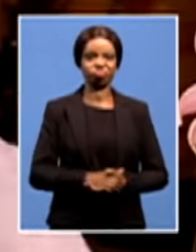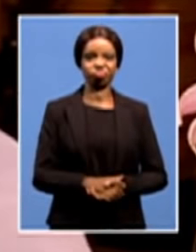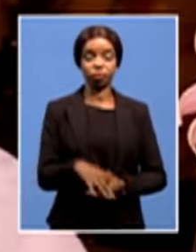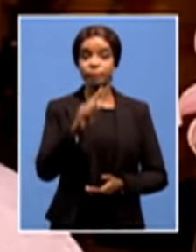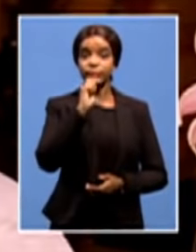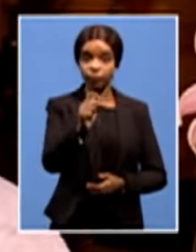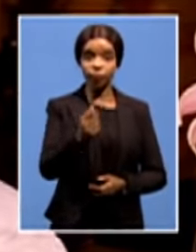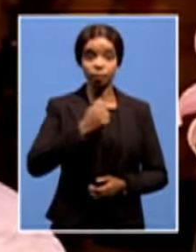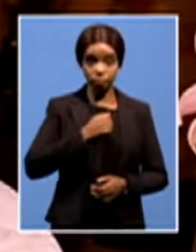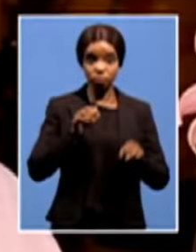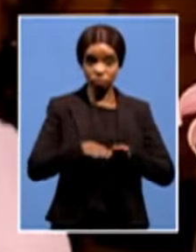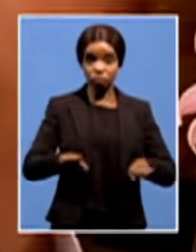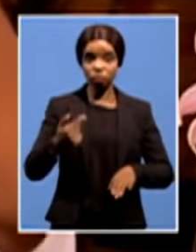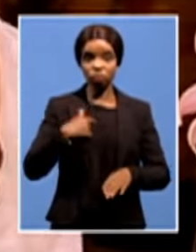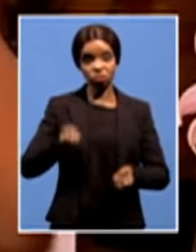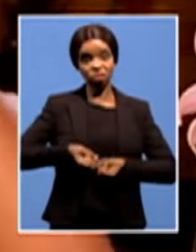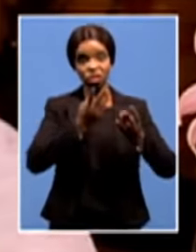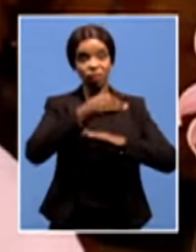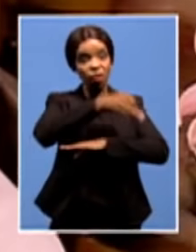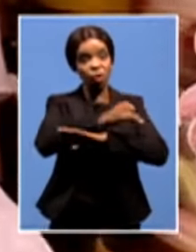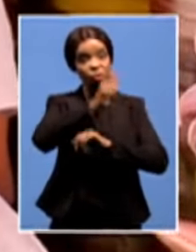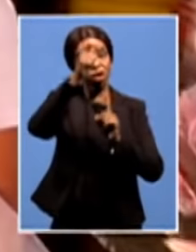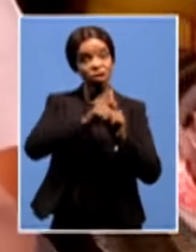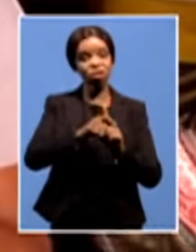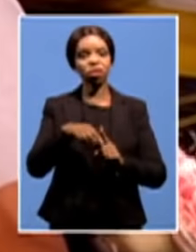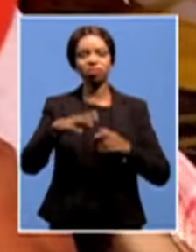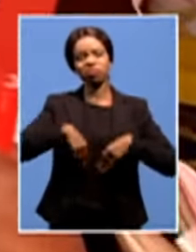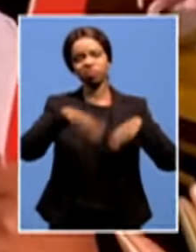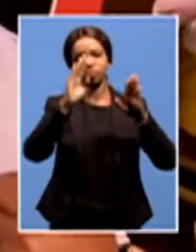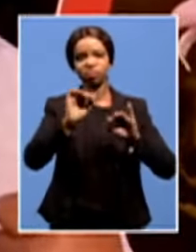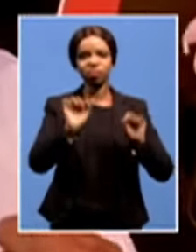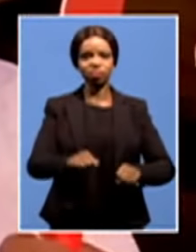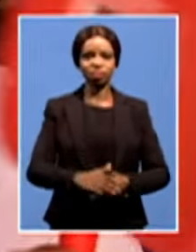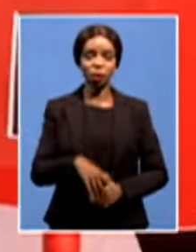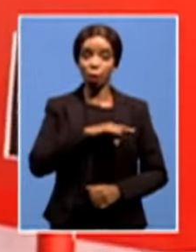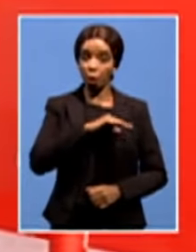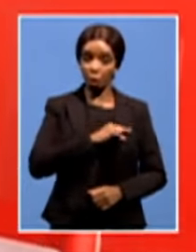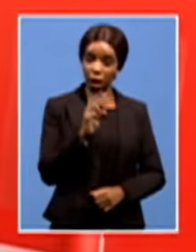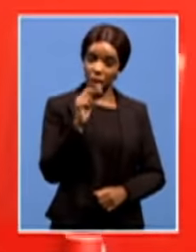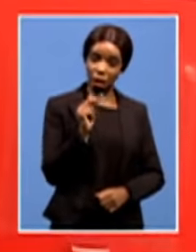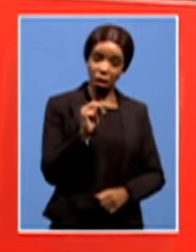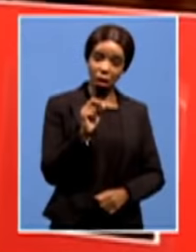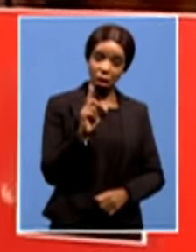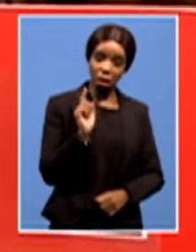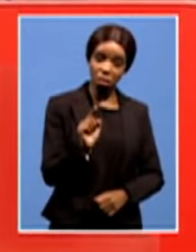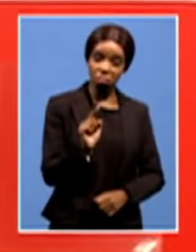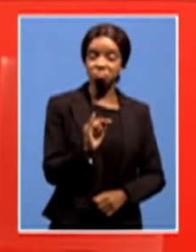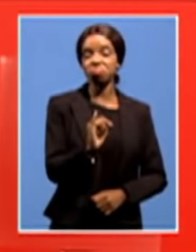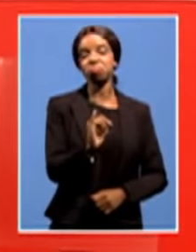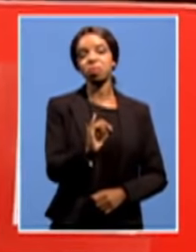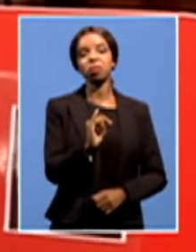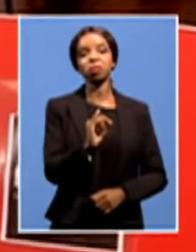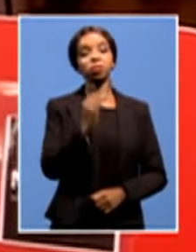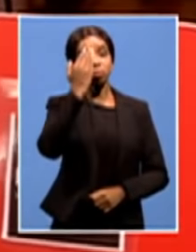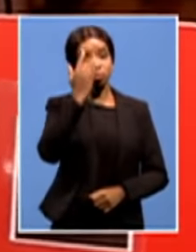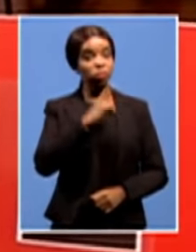Really, I will give my daughters to a foreigner, take them over. Red is very bad. You know why? Because